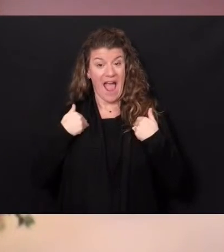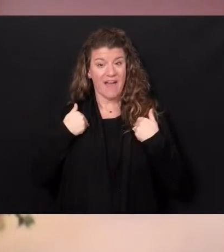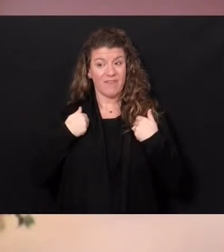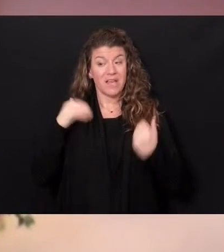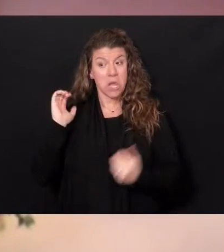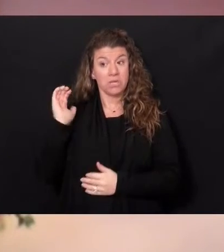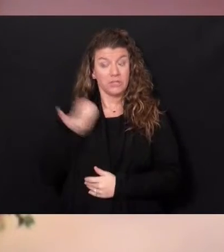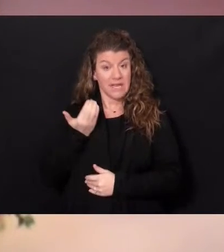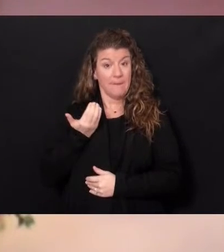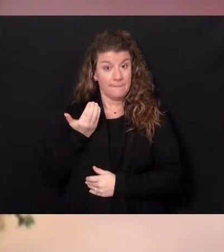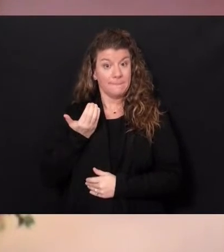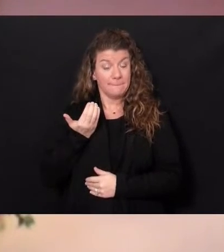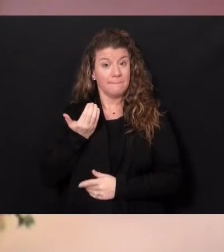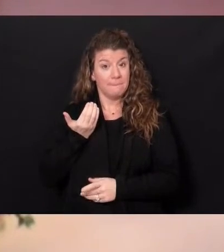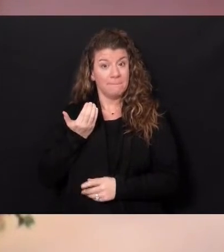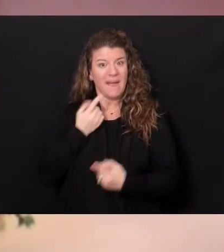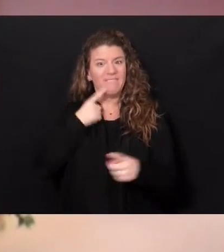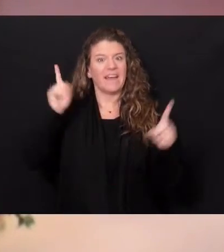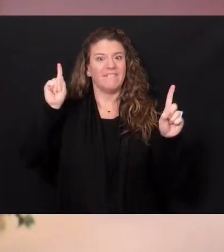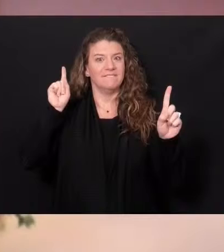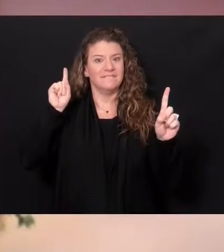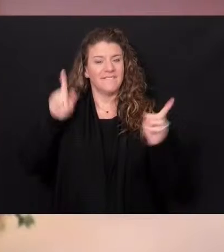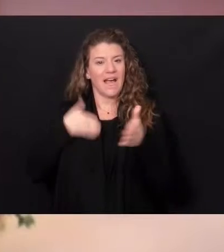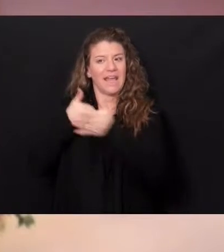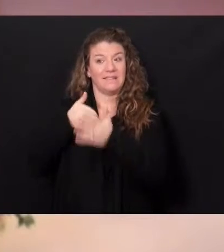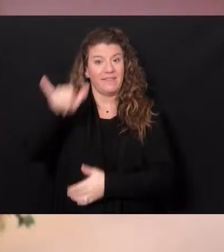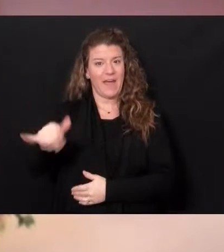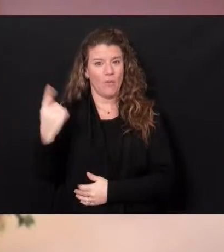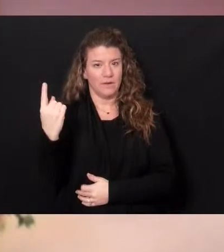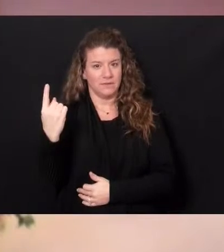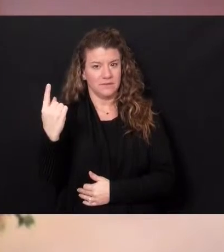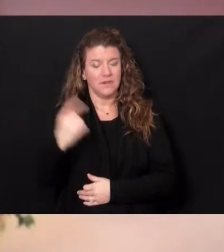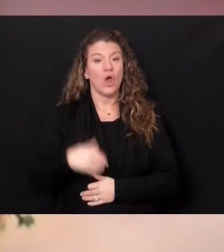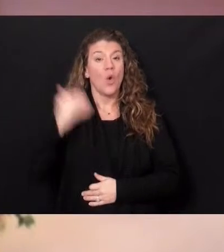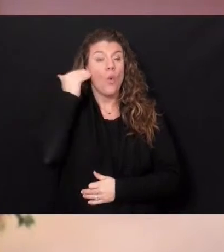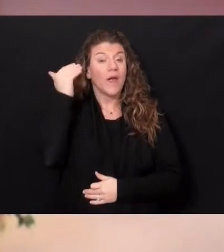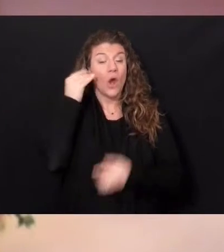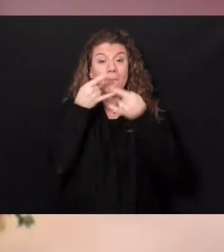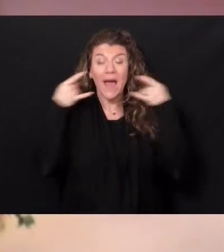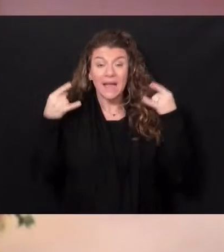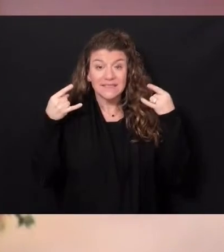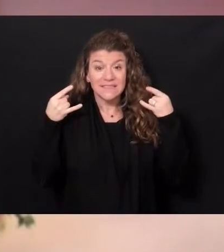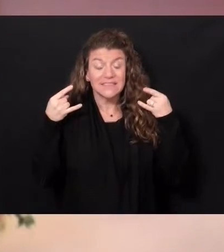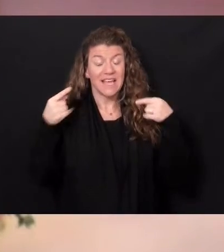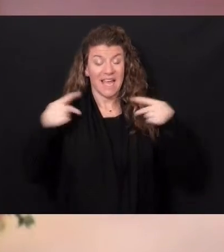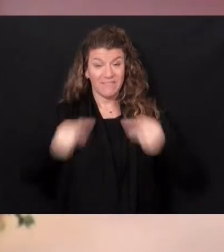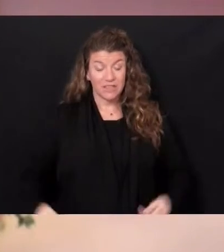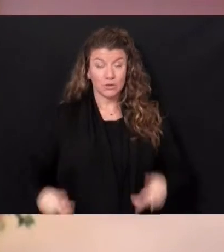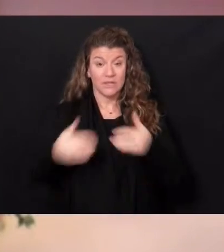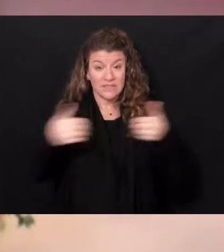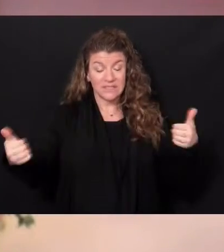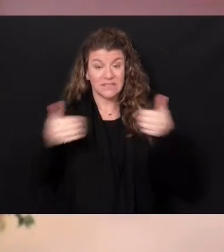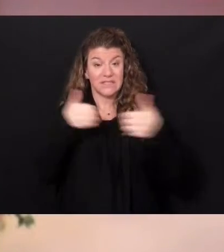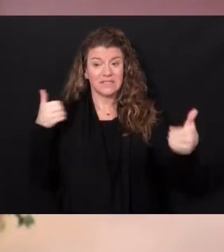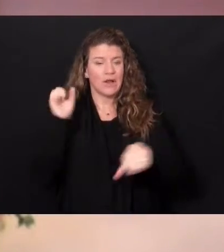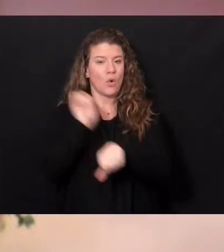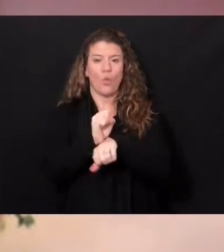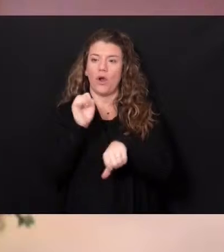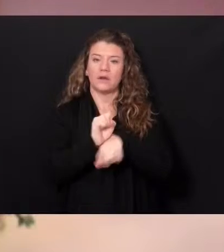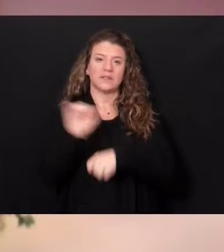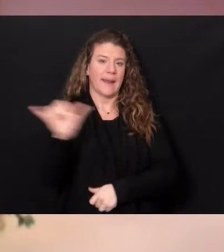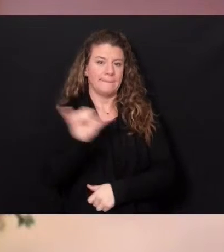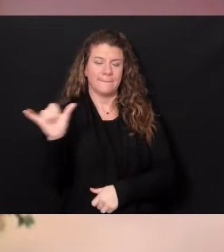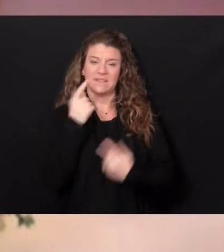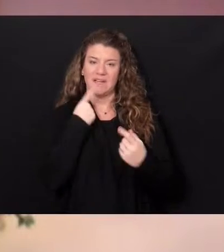appear to be effective against this variant. We know that masks and physical distancing work just as